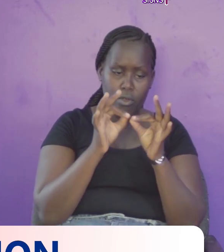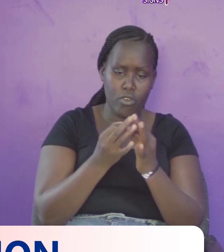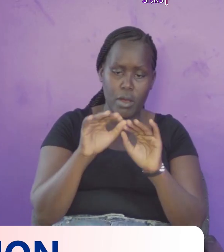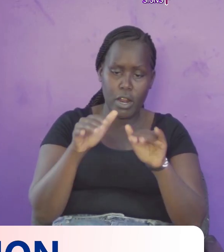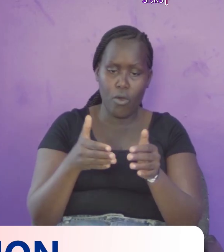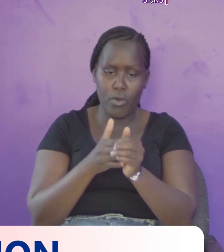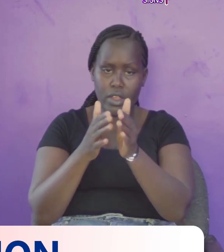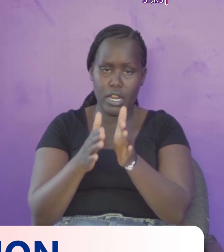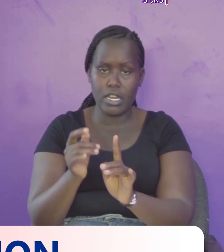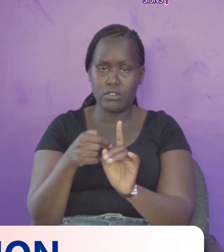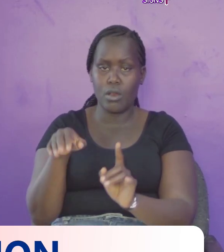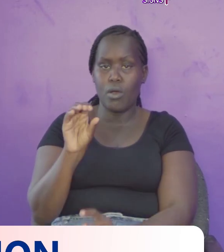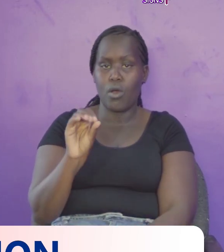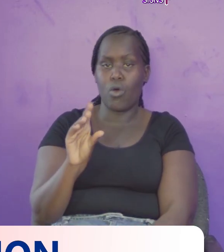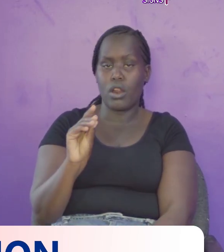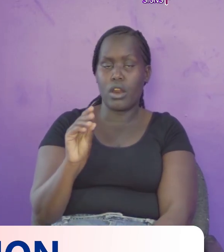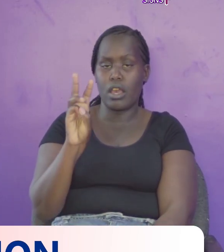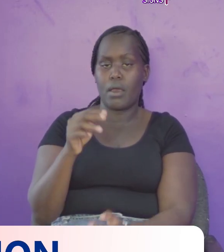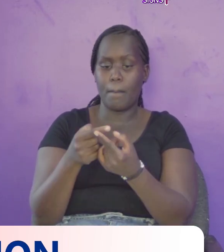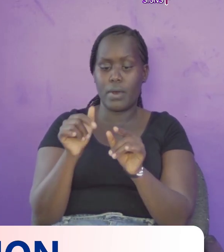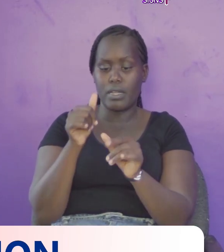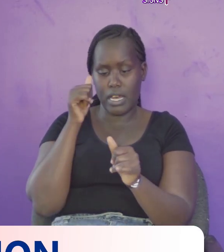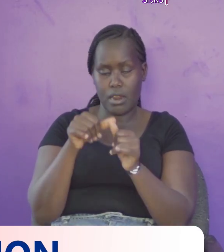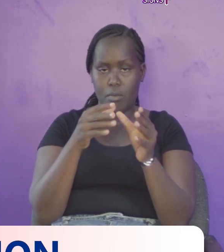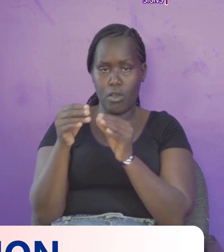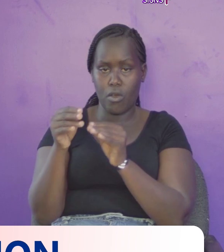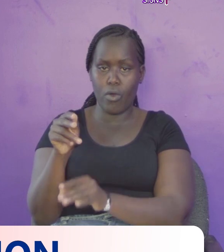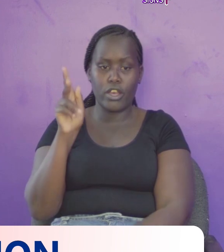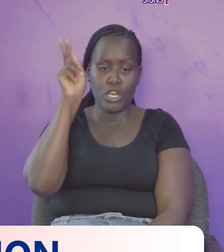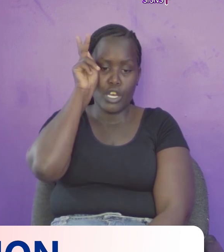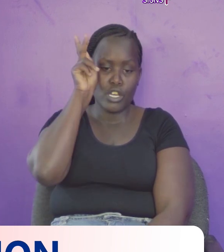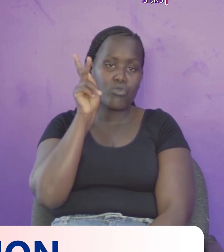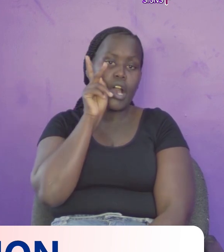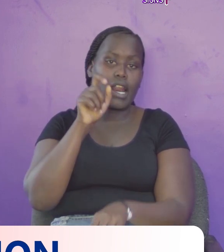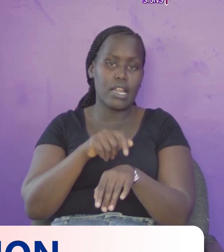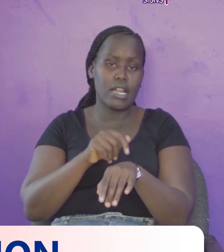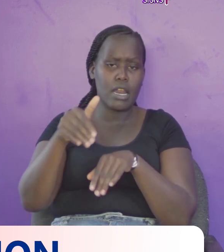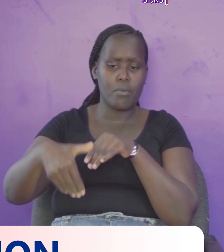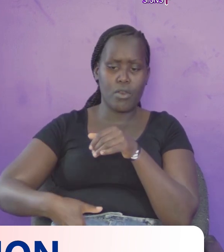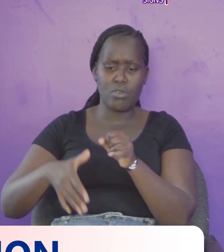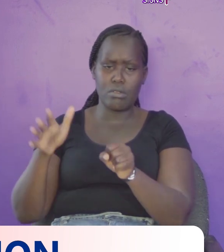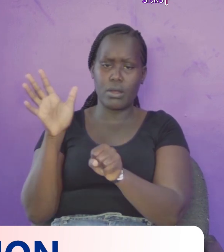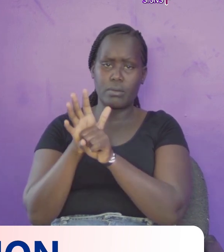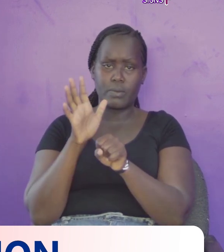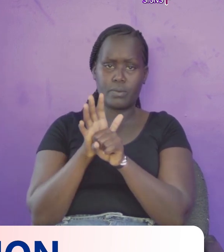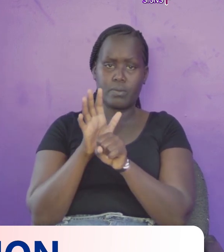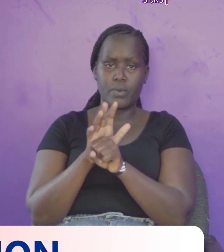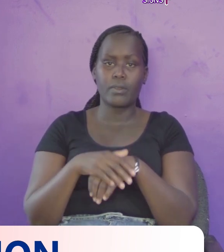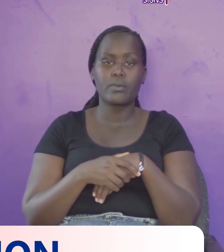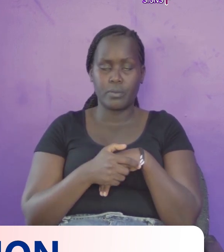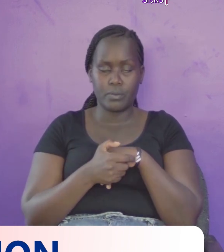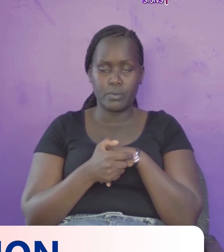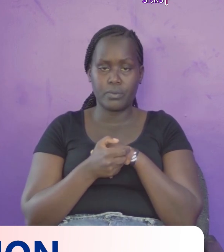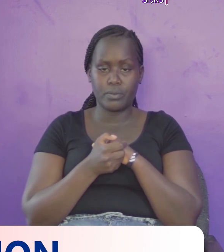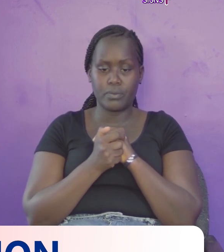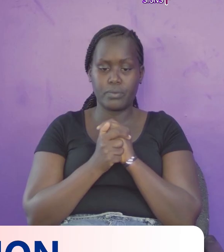of ODM. But I remember going to Karen on the day vijana walikuwa wengi. Remember that day there were so many young people? The first